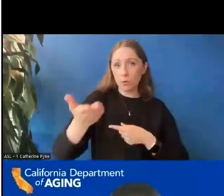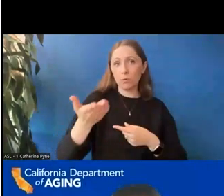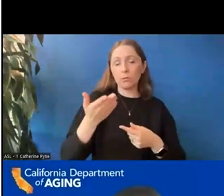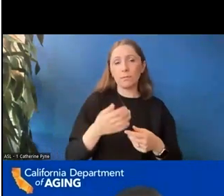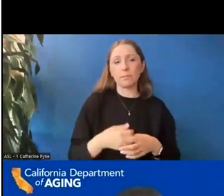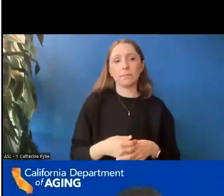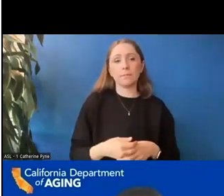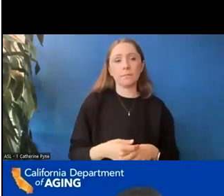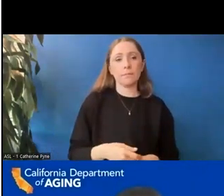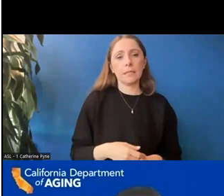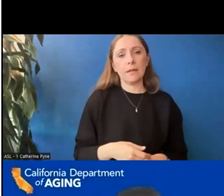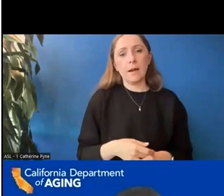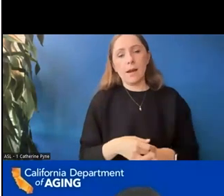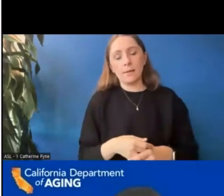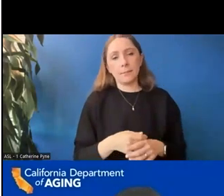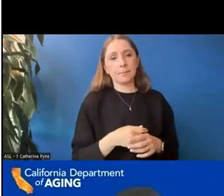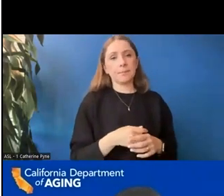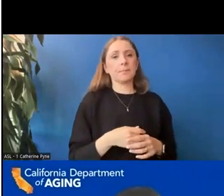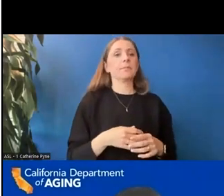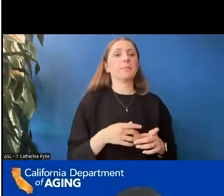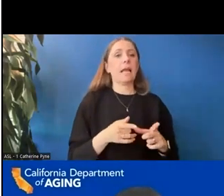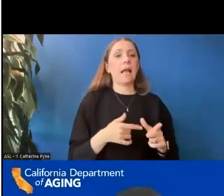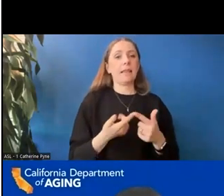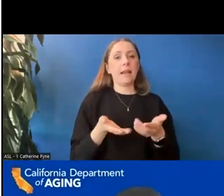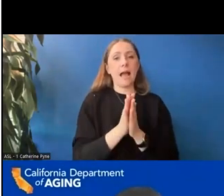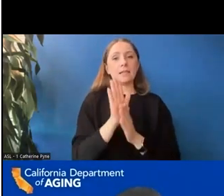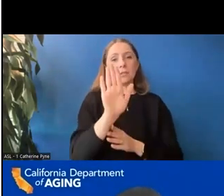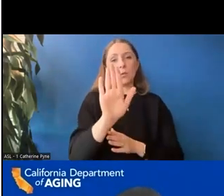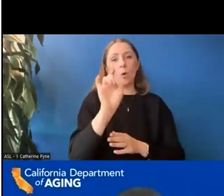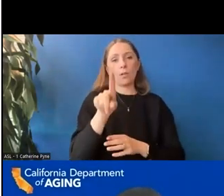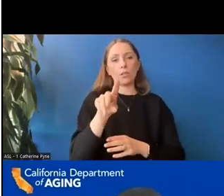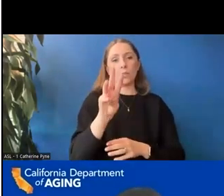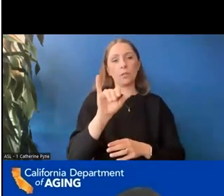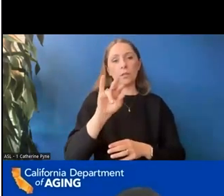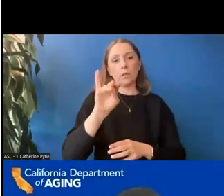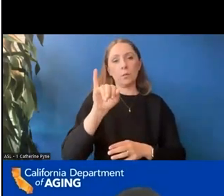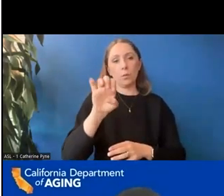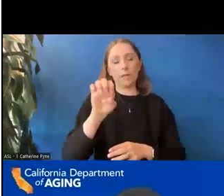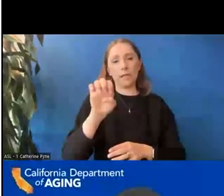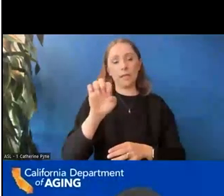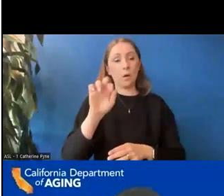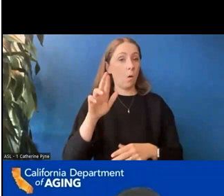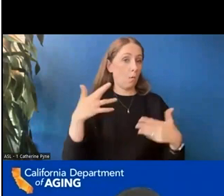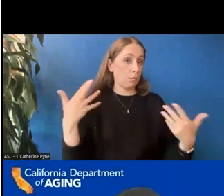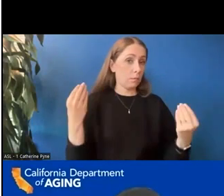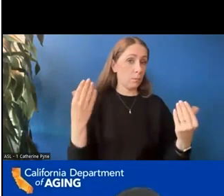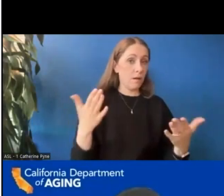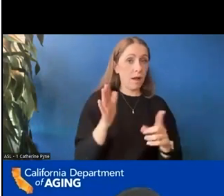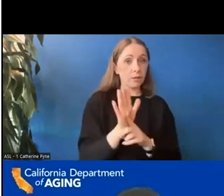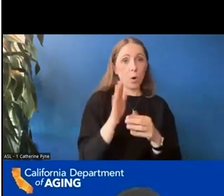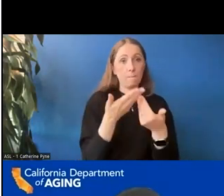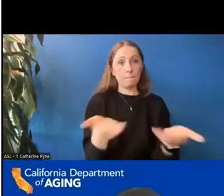ahead and pose your question, Winnie, or give us your public